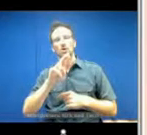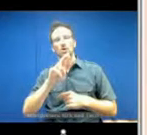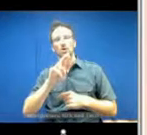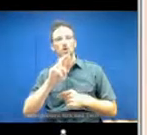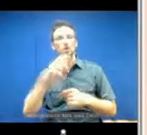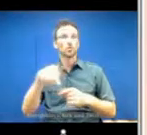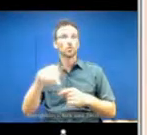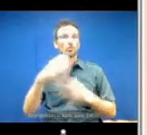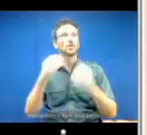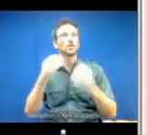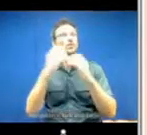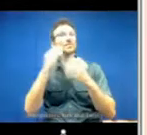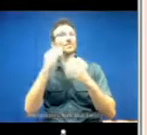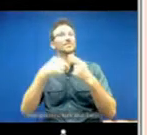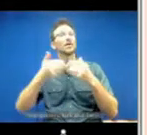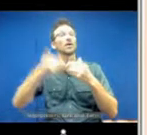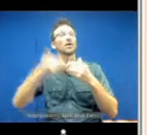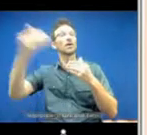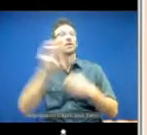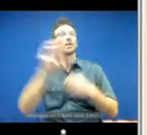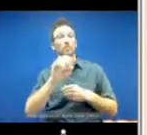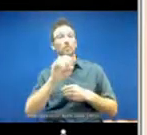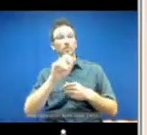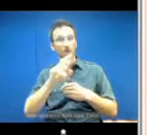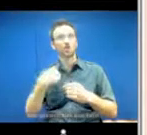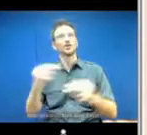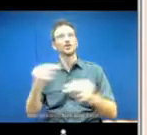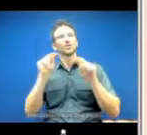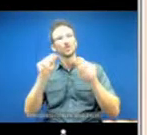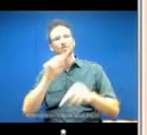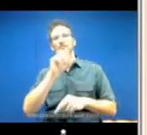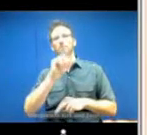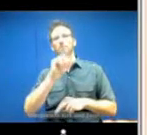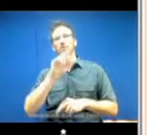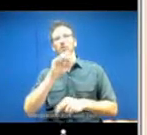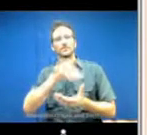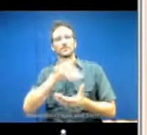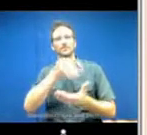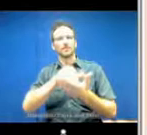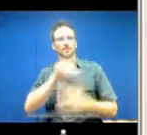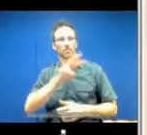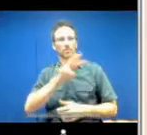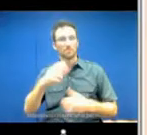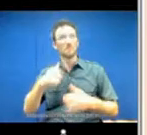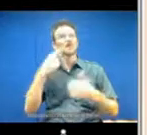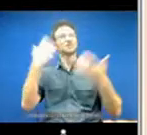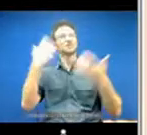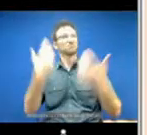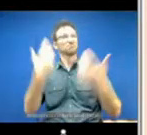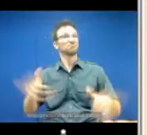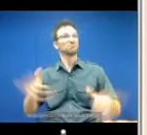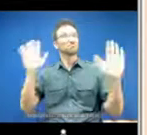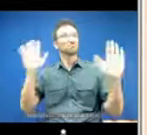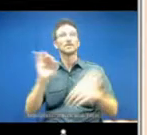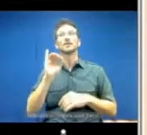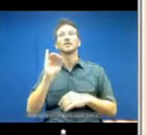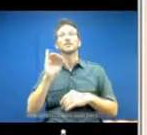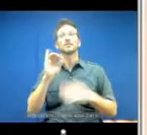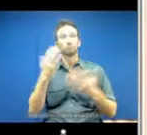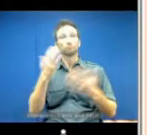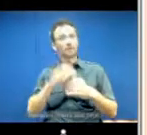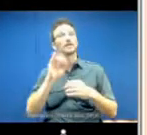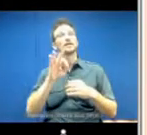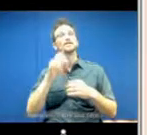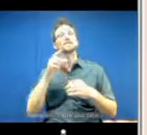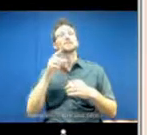list, please visit the Marie website. And I think that is all. And if you sign up for our